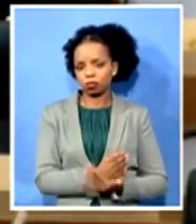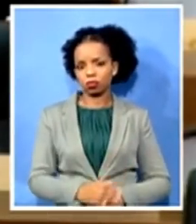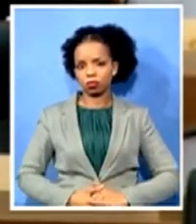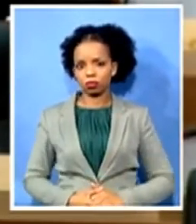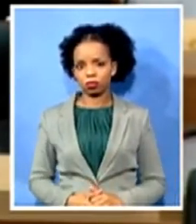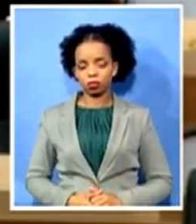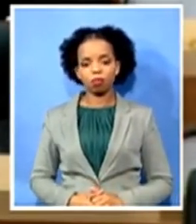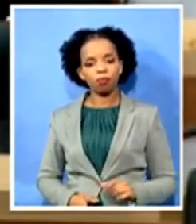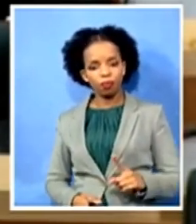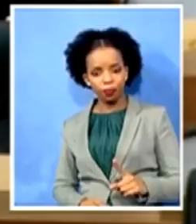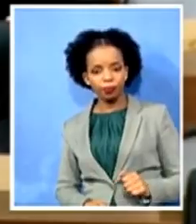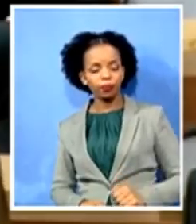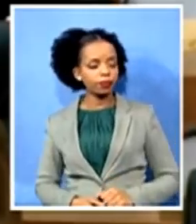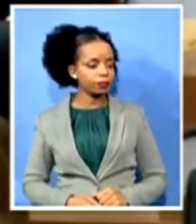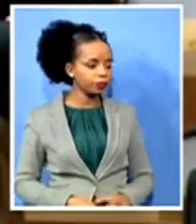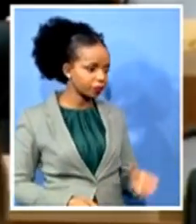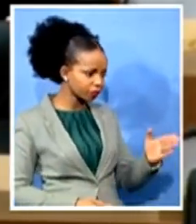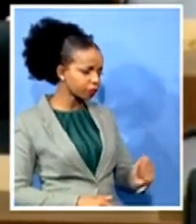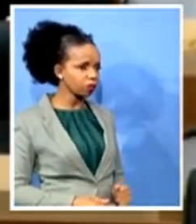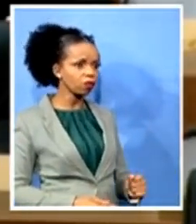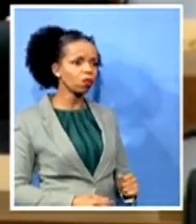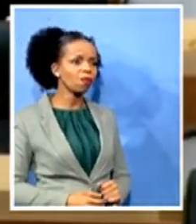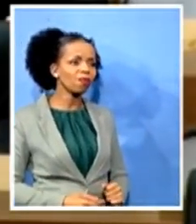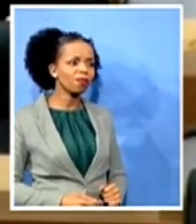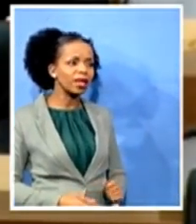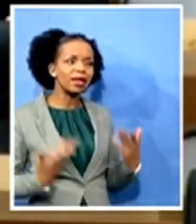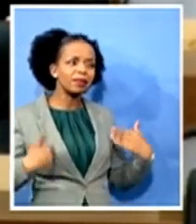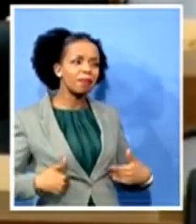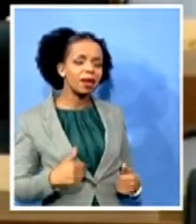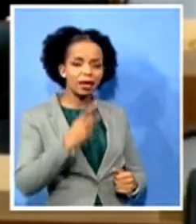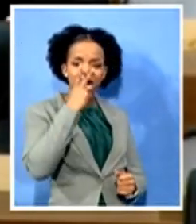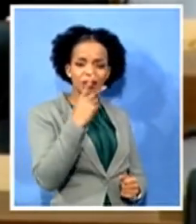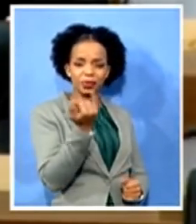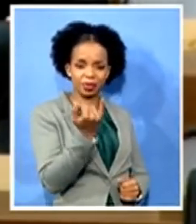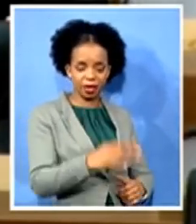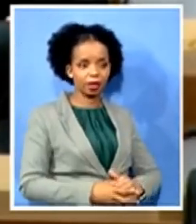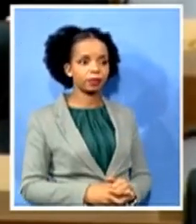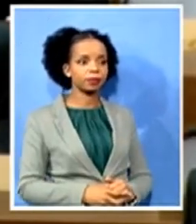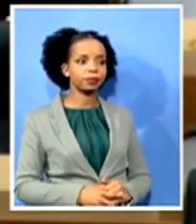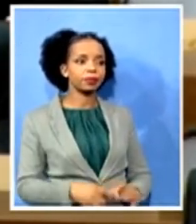that during 2010, in fact, in April